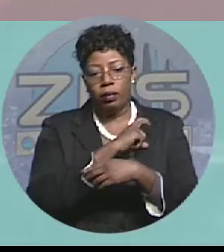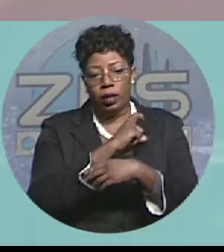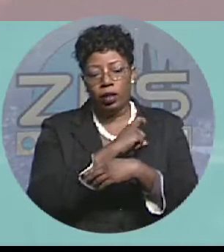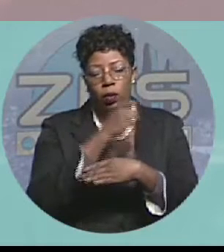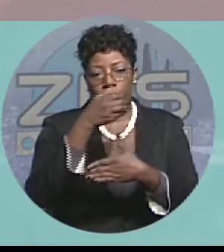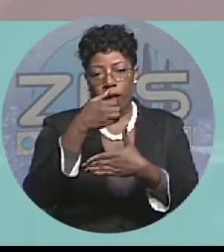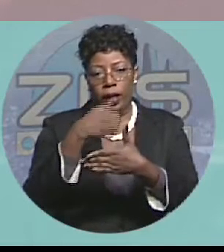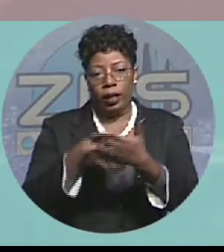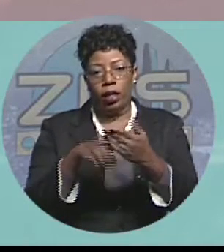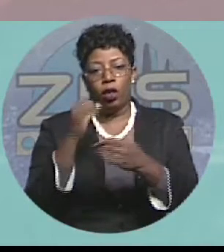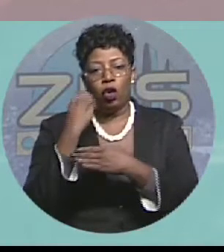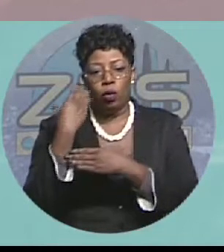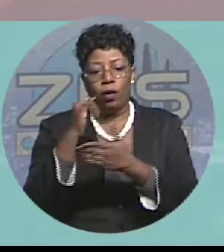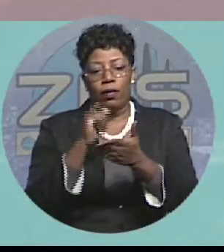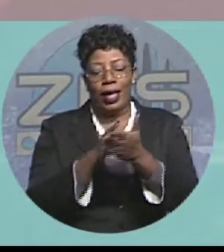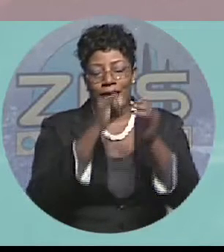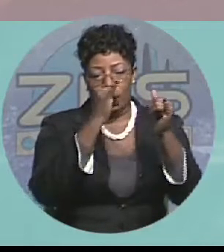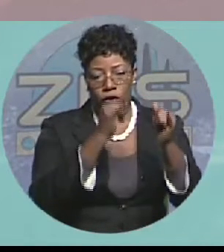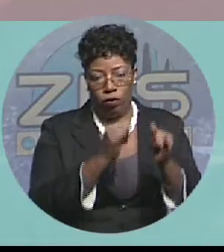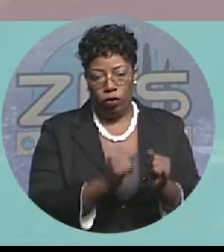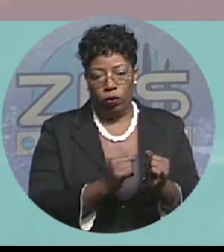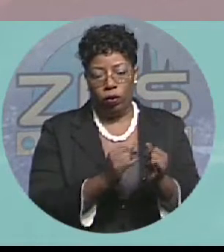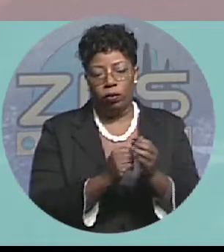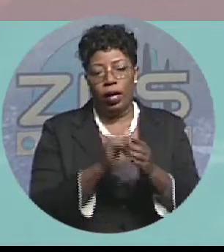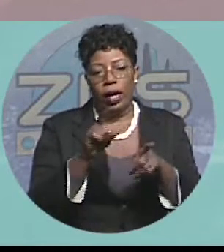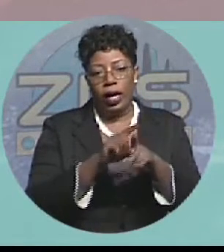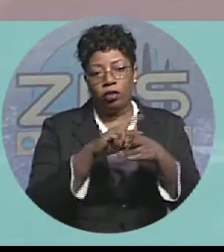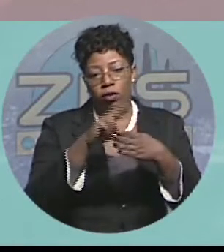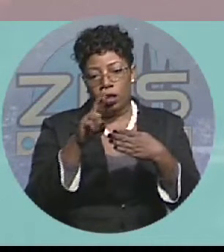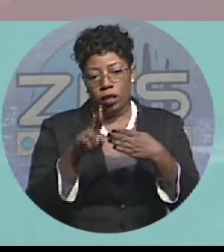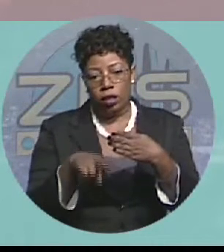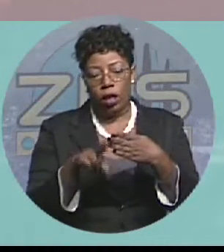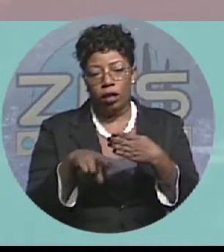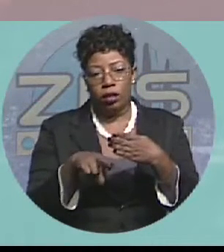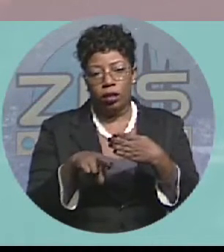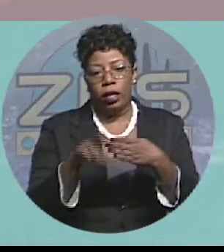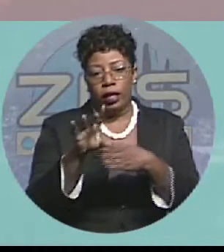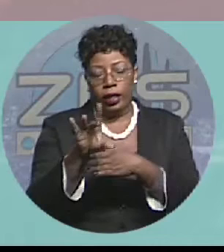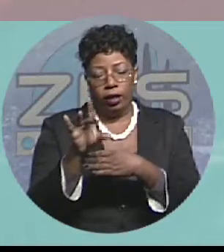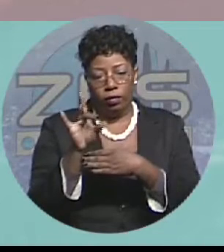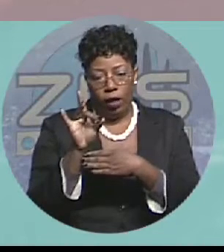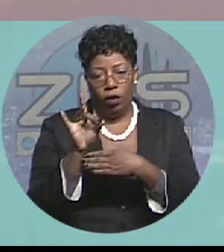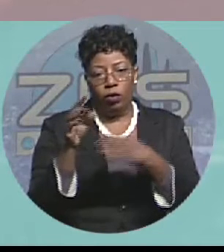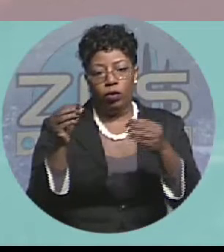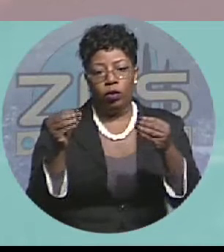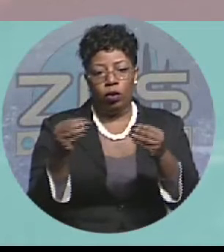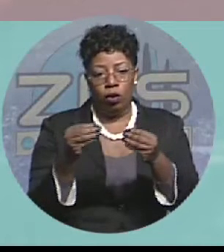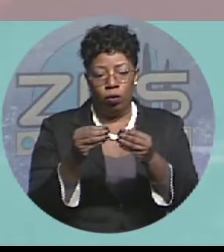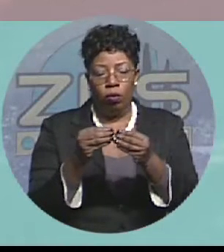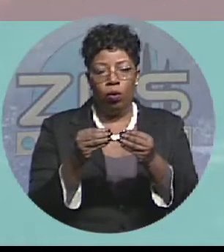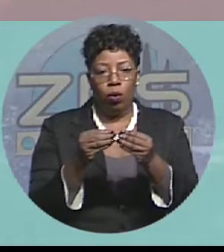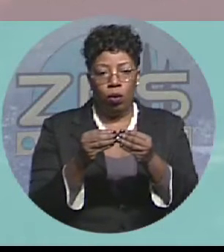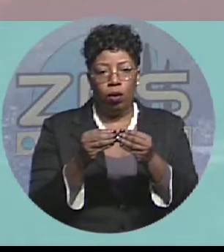home of this individual, and as a result would have uncovered a number